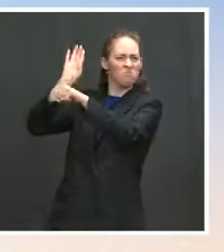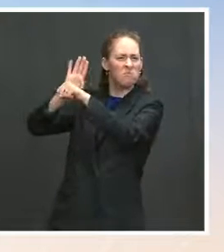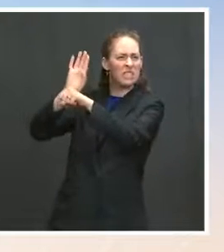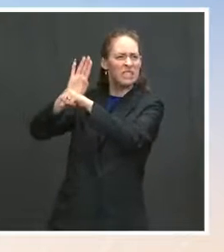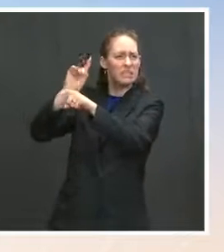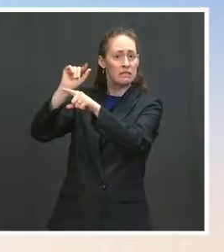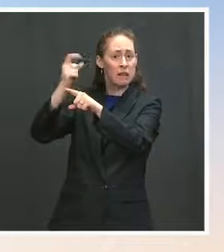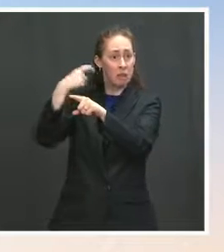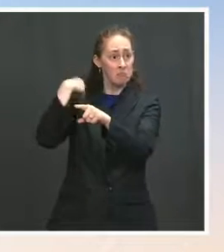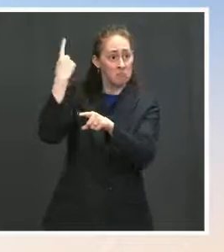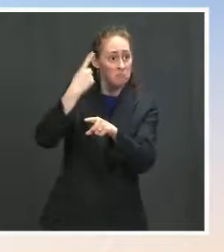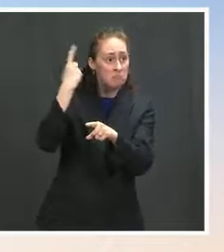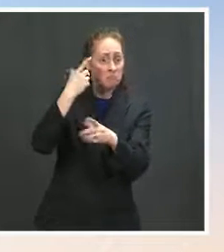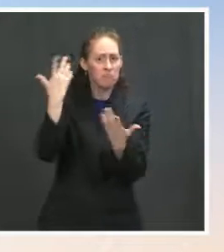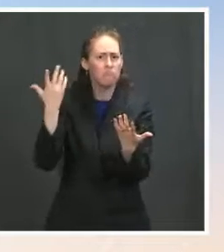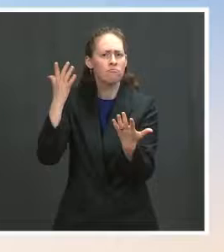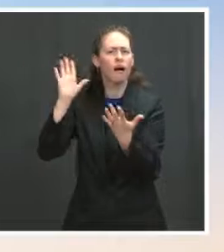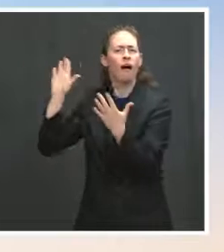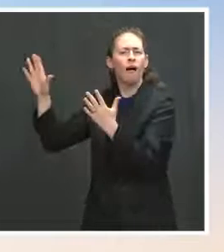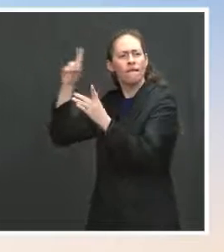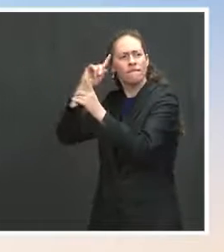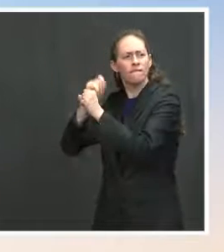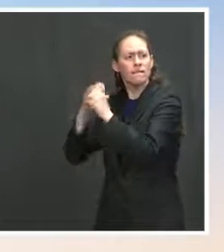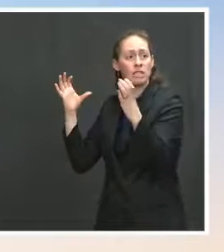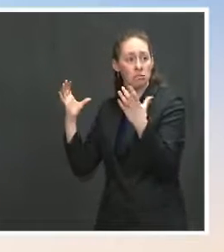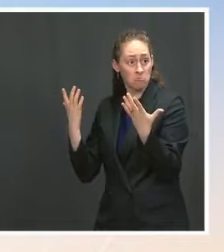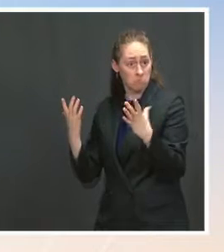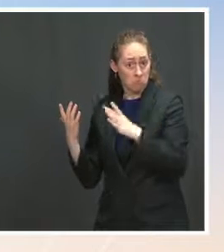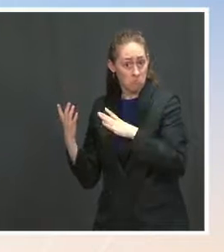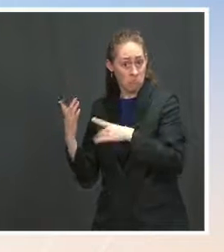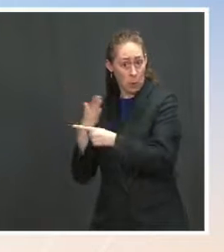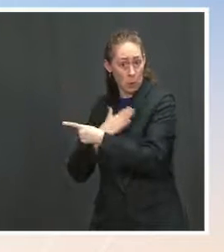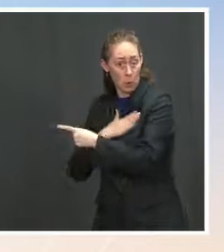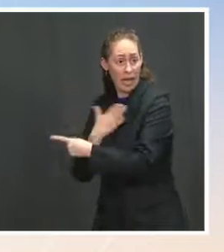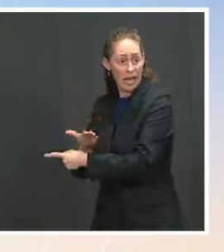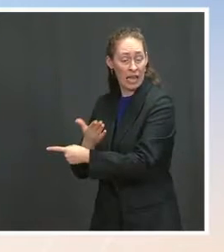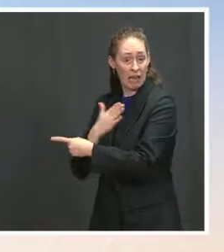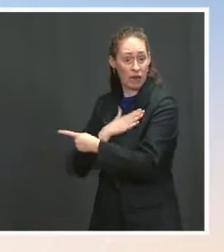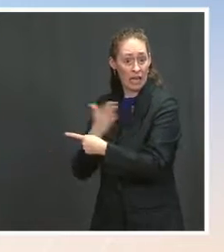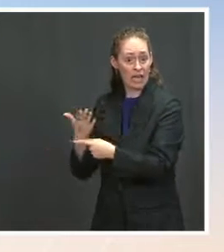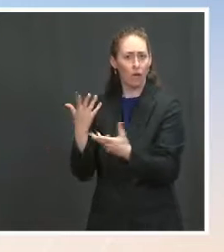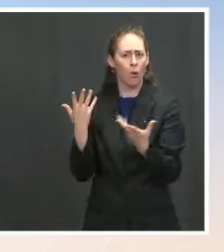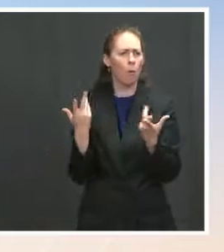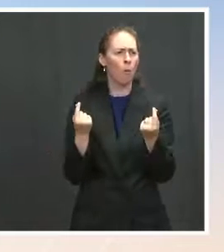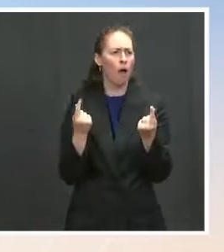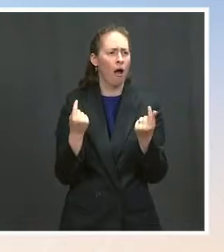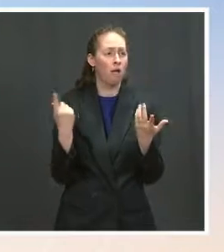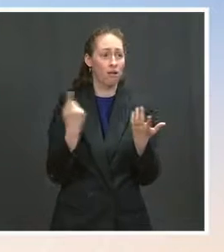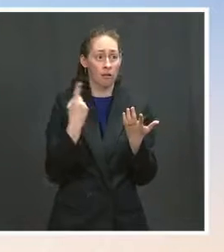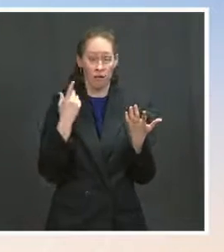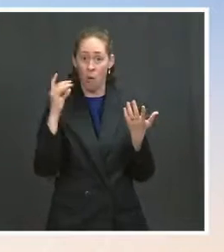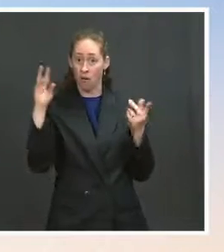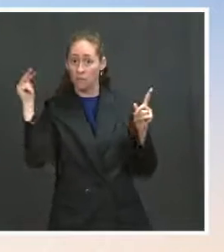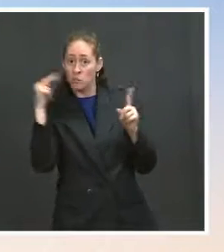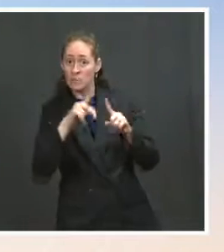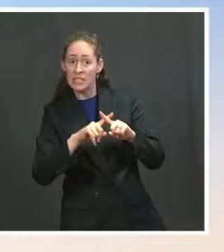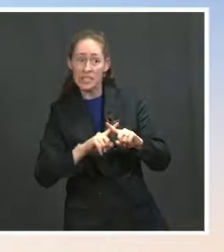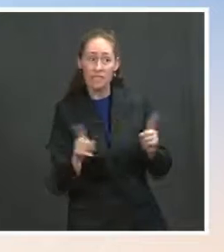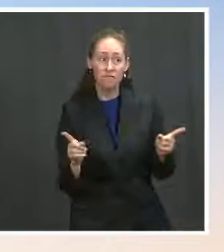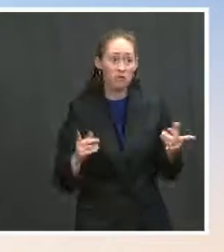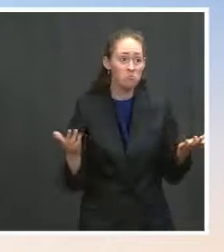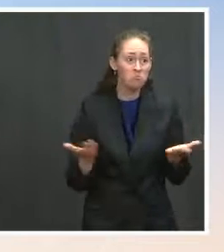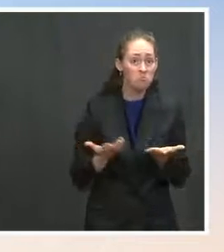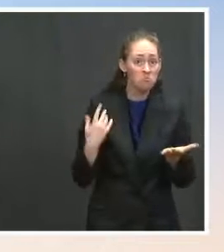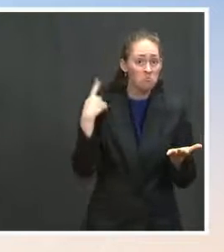vision? Is this a change to his broader vision on infrastructure? And is he basically proposing that no profitable corporation should be able to